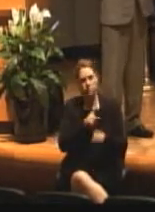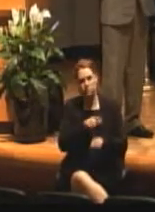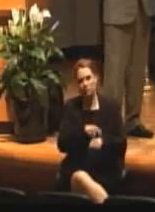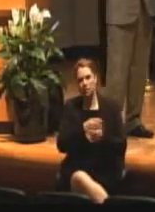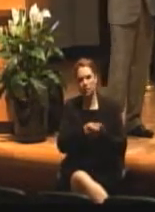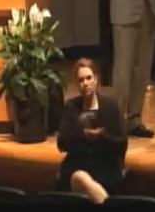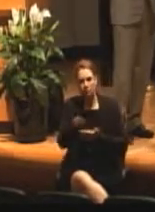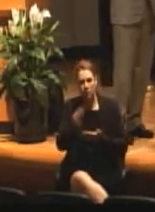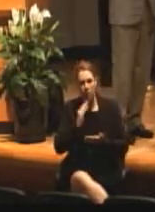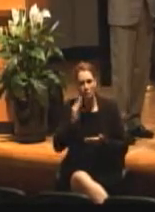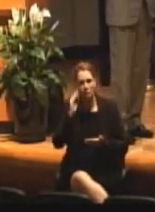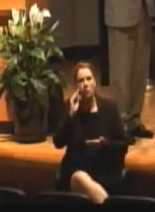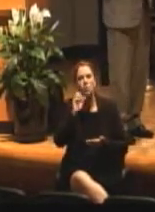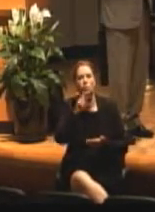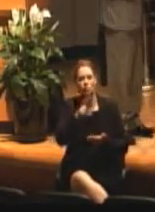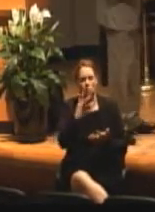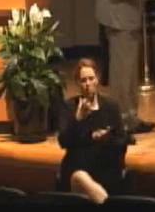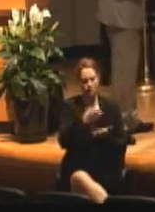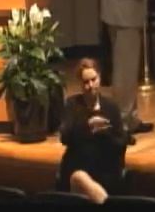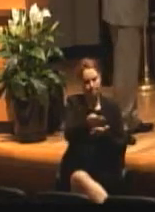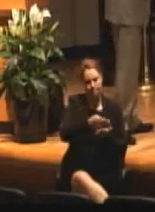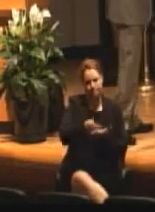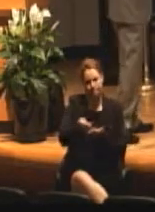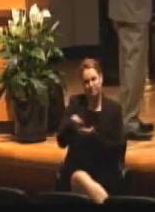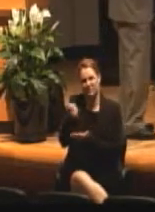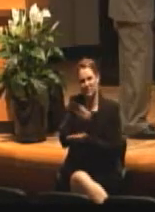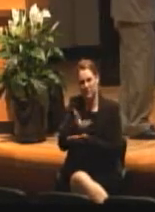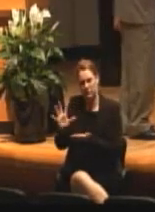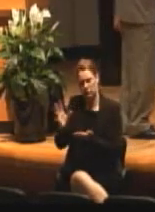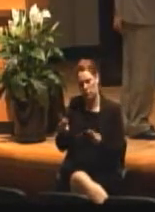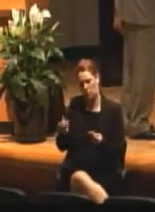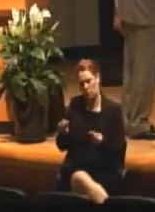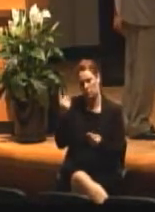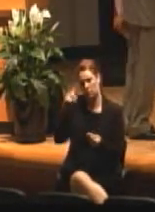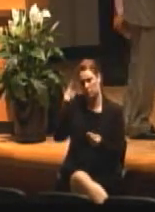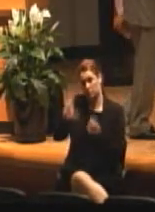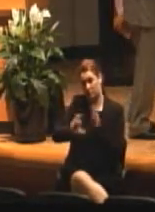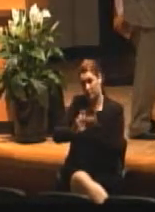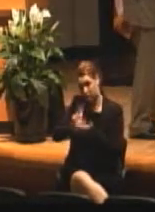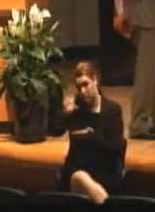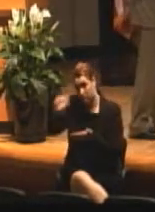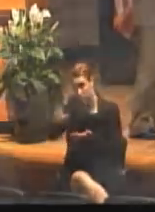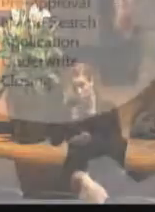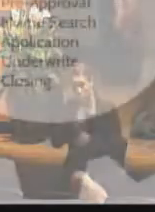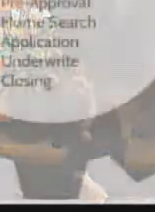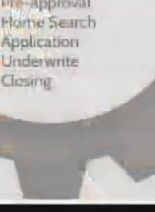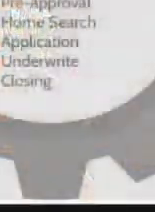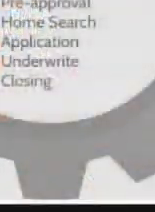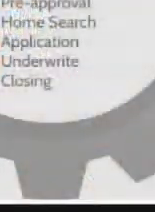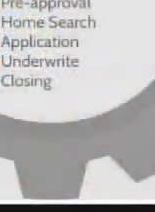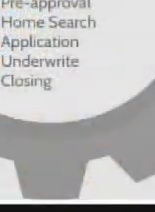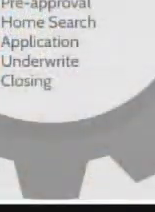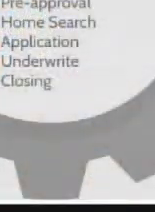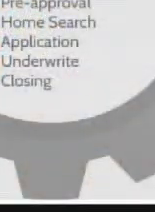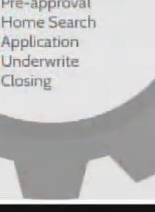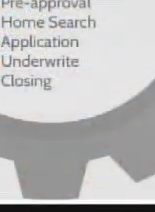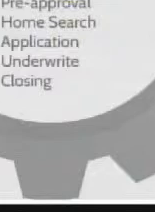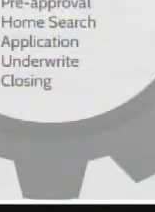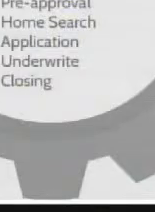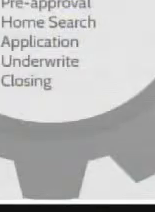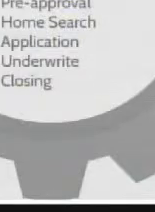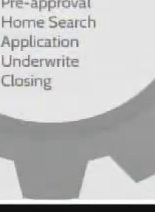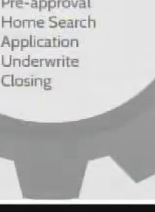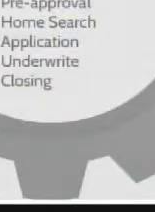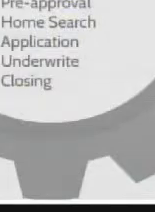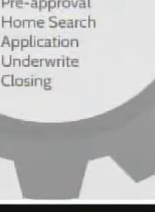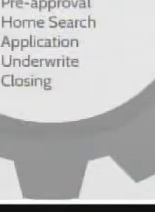get into buying investment properties or rentals, is to kind of just go through, get rid of that. A quick synopsis of how we're gonna do some of this